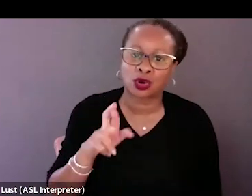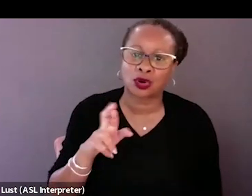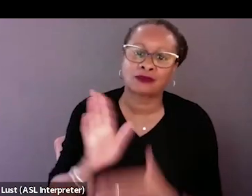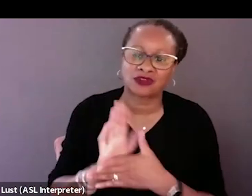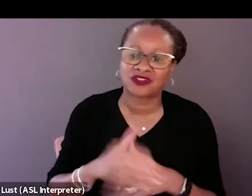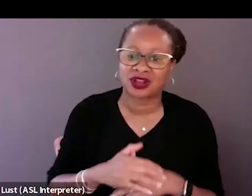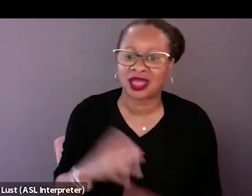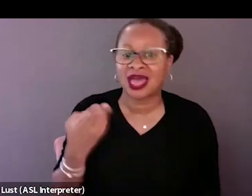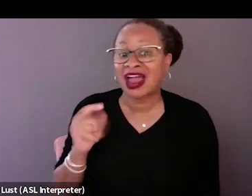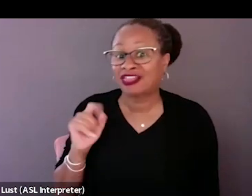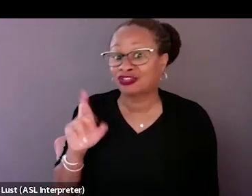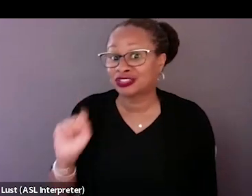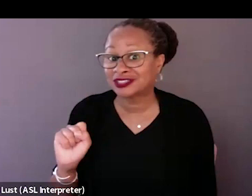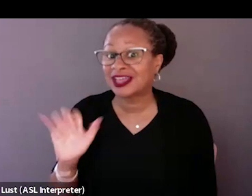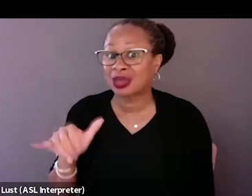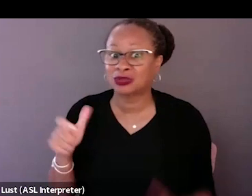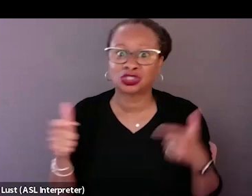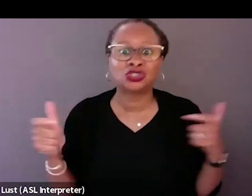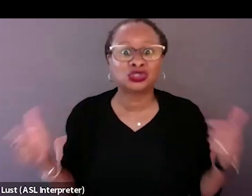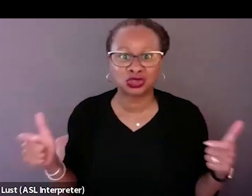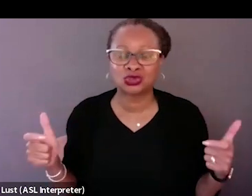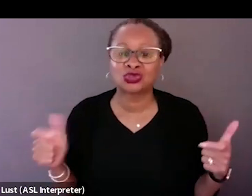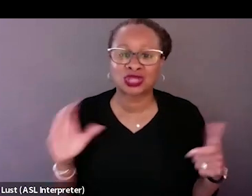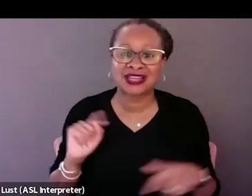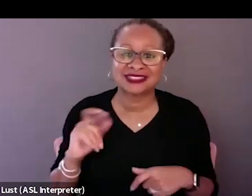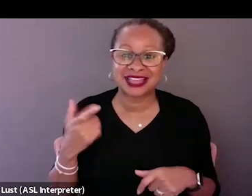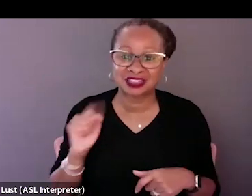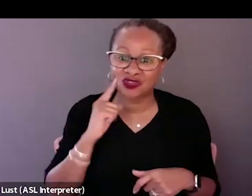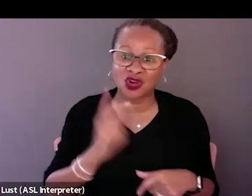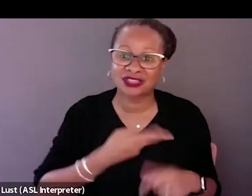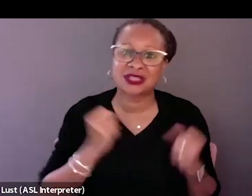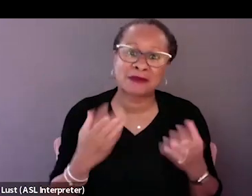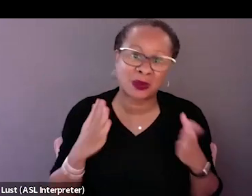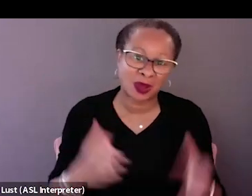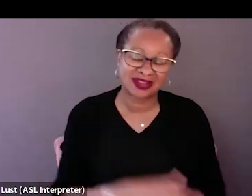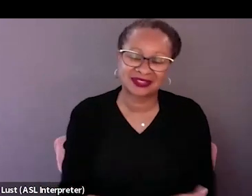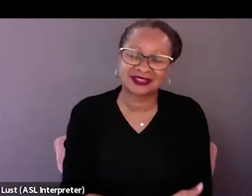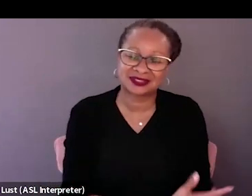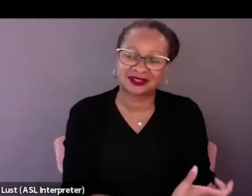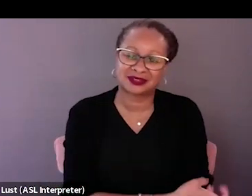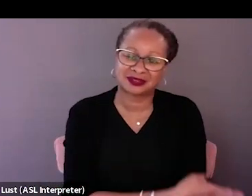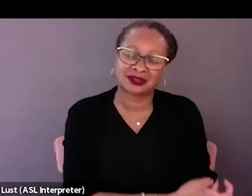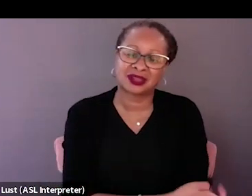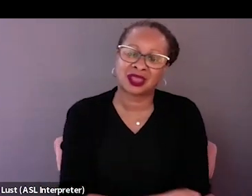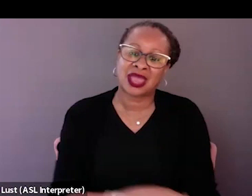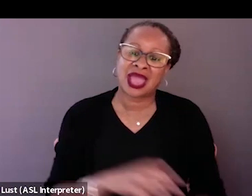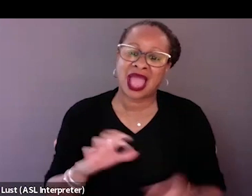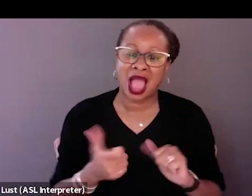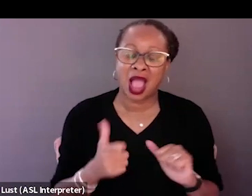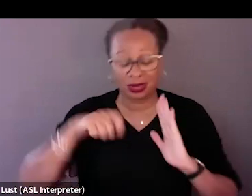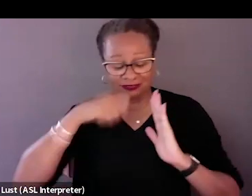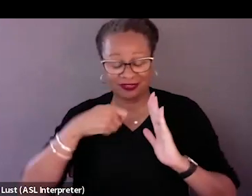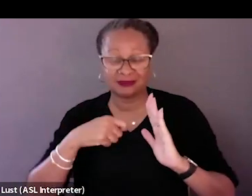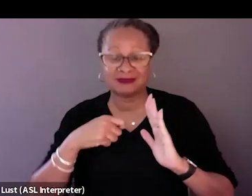Heather's was a huge text for us in lots of ways. And like, even just the way we shot the classroom